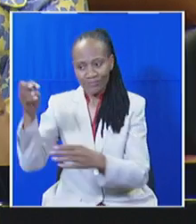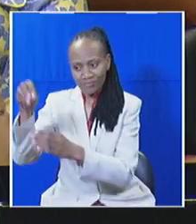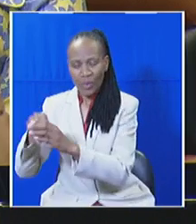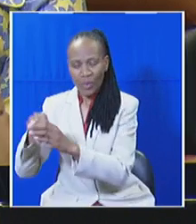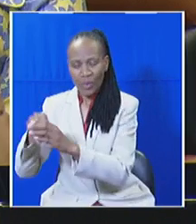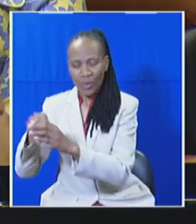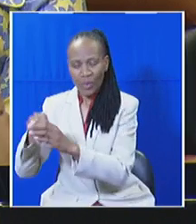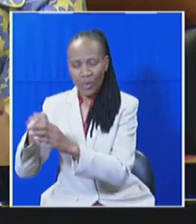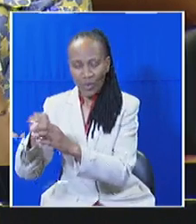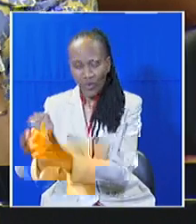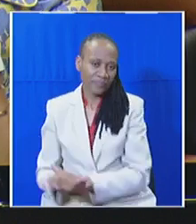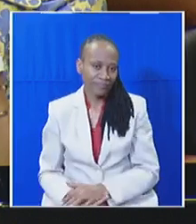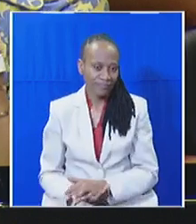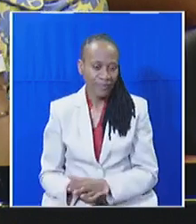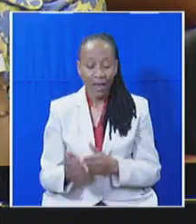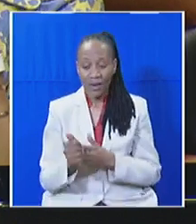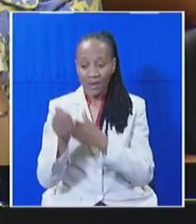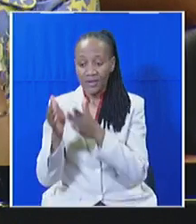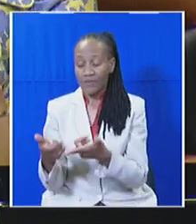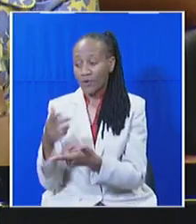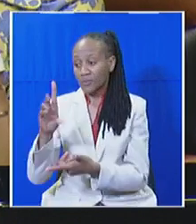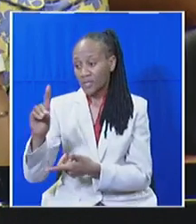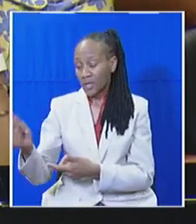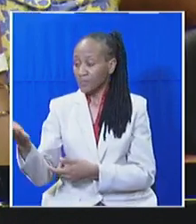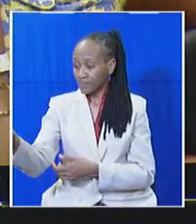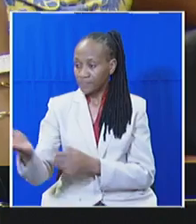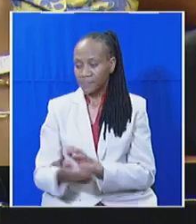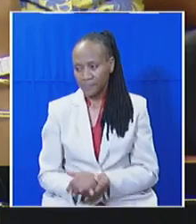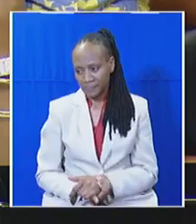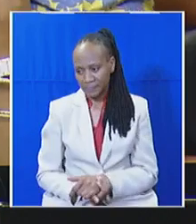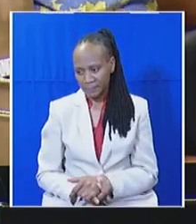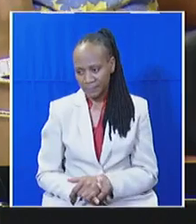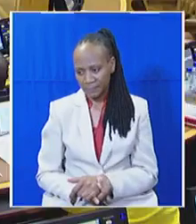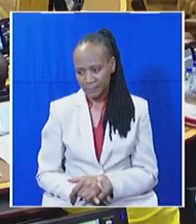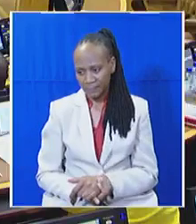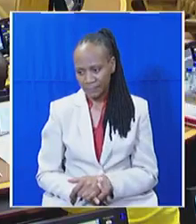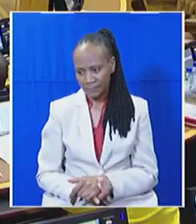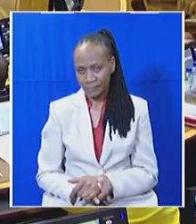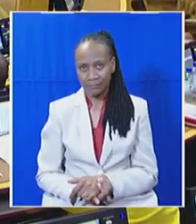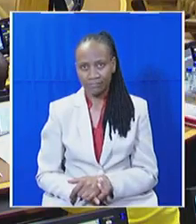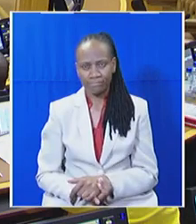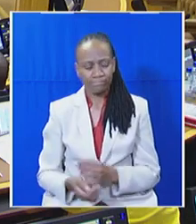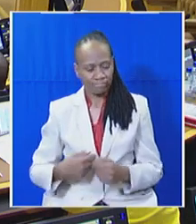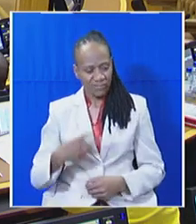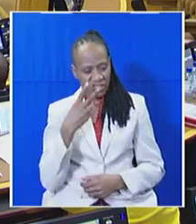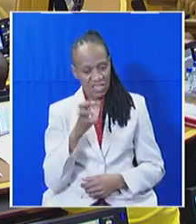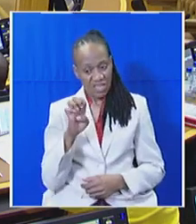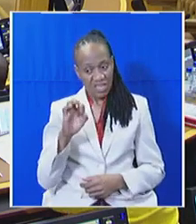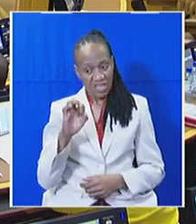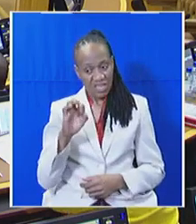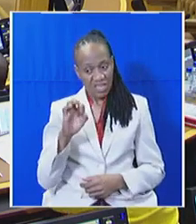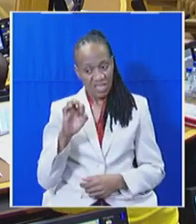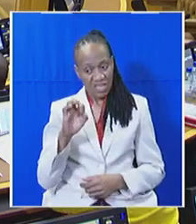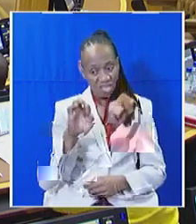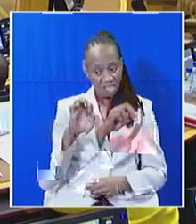The Honorable Opposition. I see the old alliance between the EFF and the ANC is back